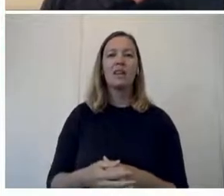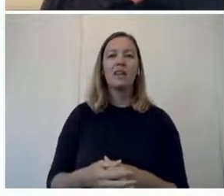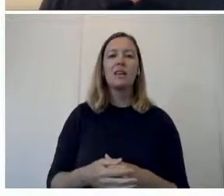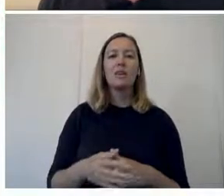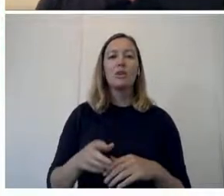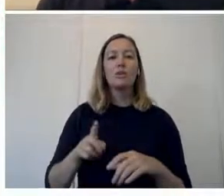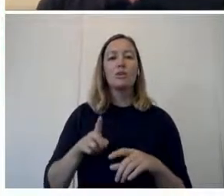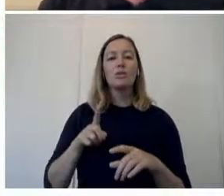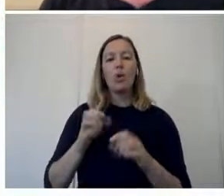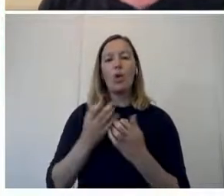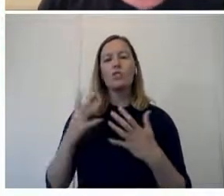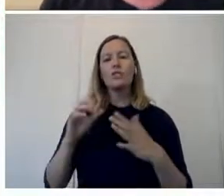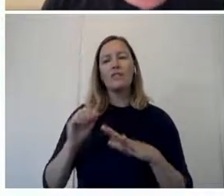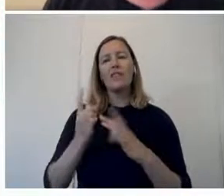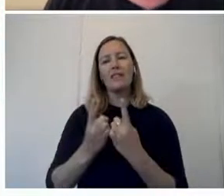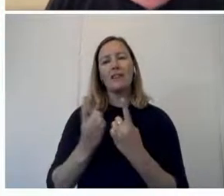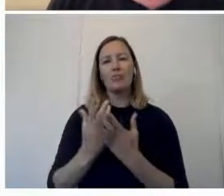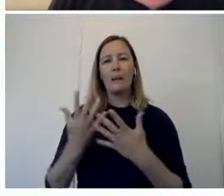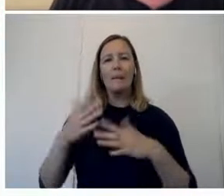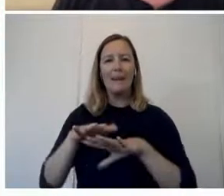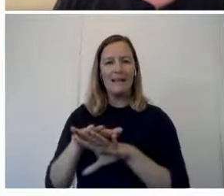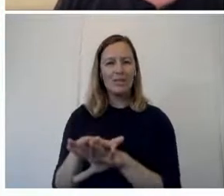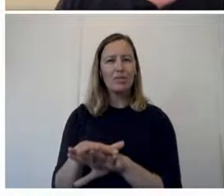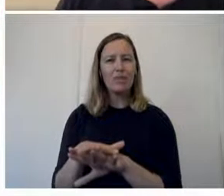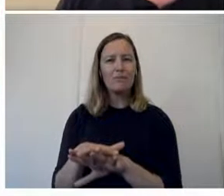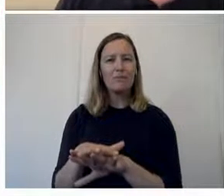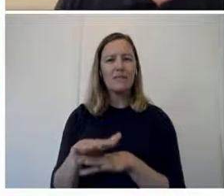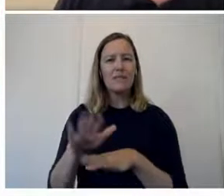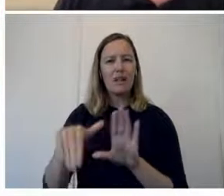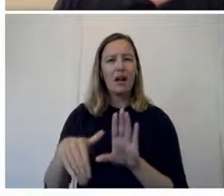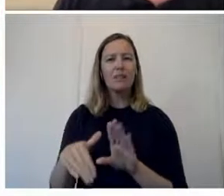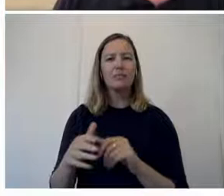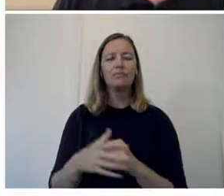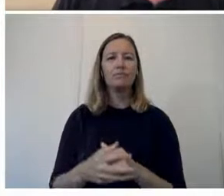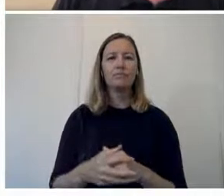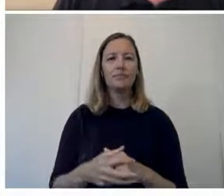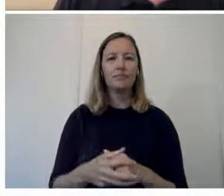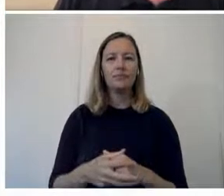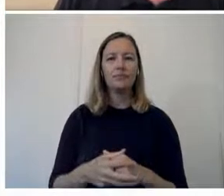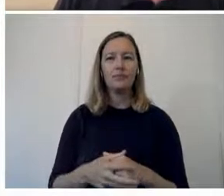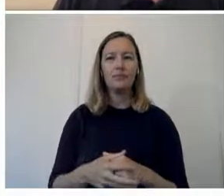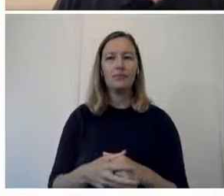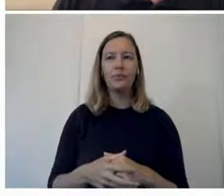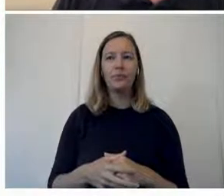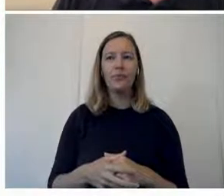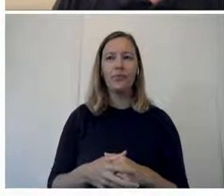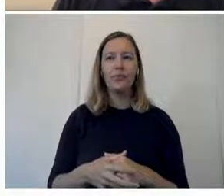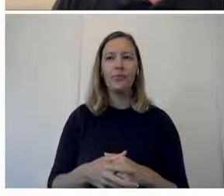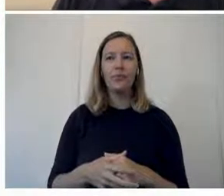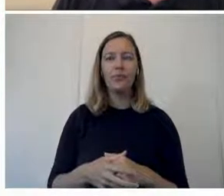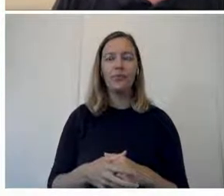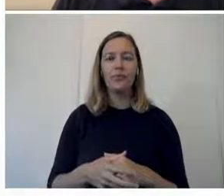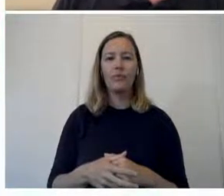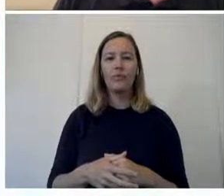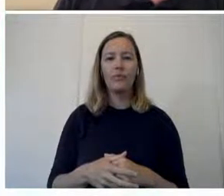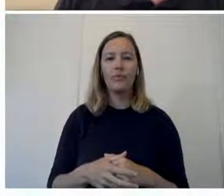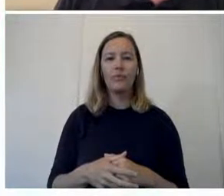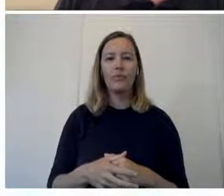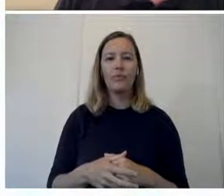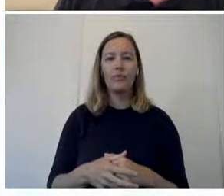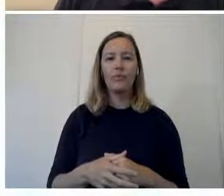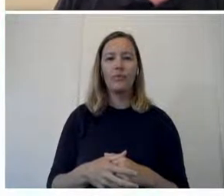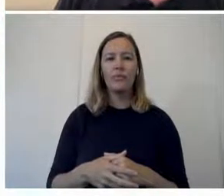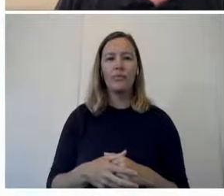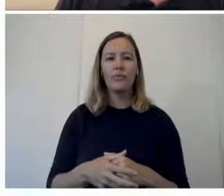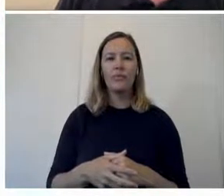mainstream. We didn't used to be able to compete in this category too much because they, like, bigger is better.